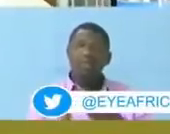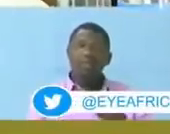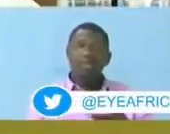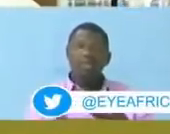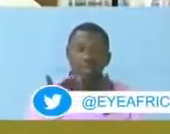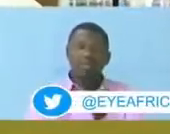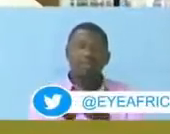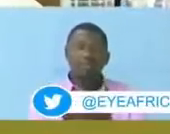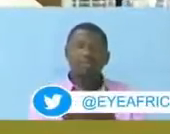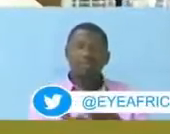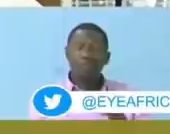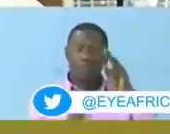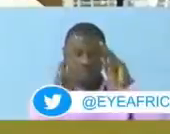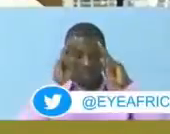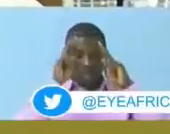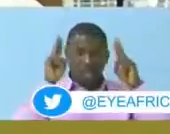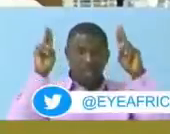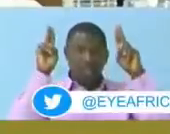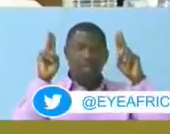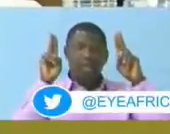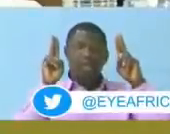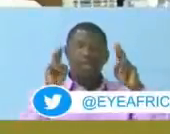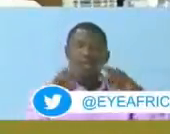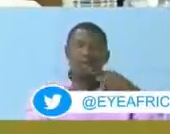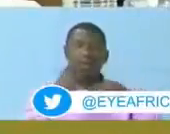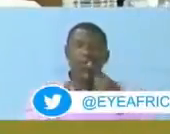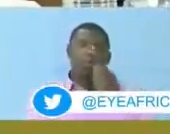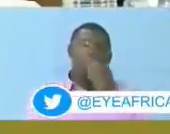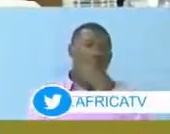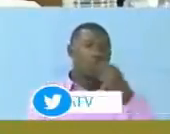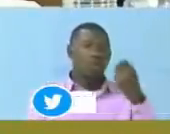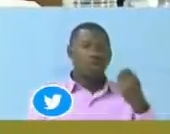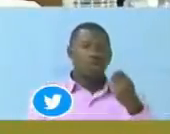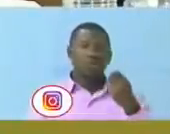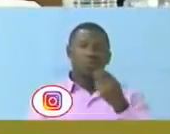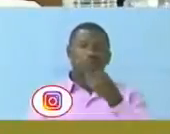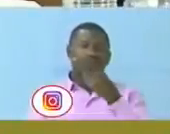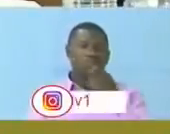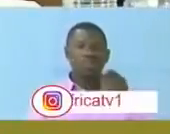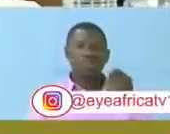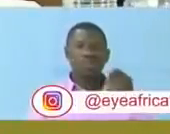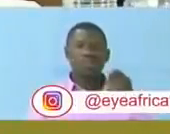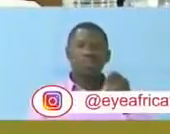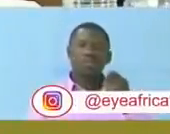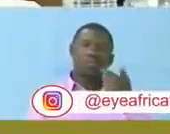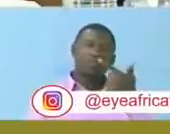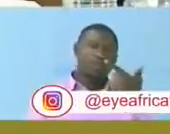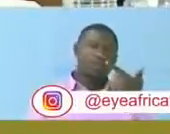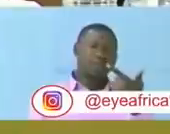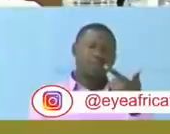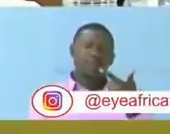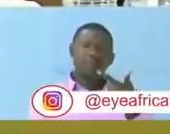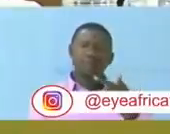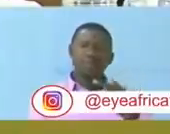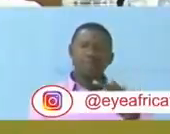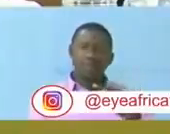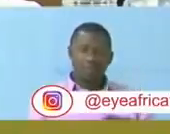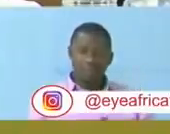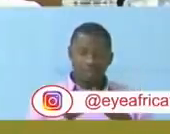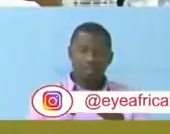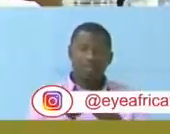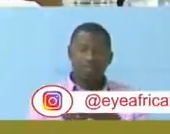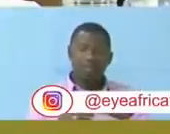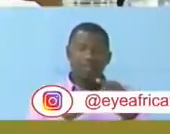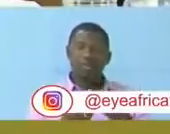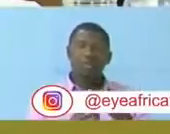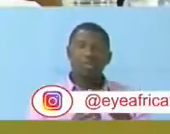124 individuals? I believe he said in the tourist sector. In the tourist sector. That's the third reference is made to